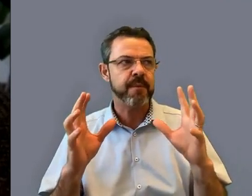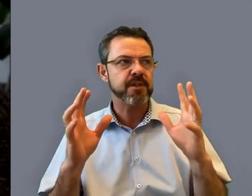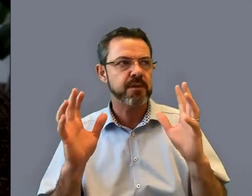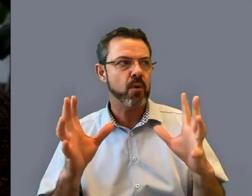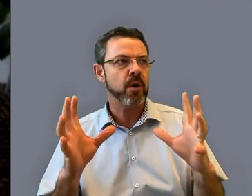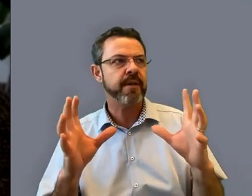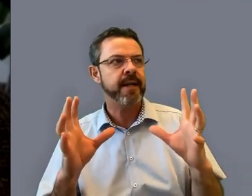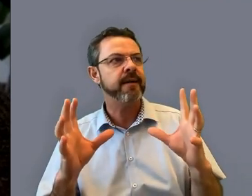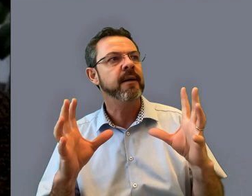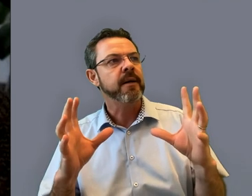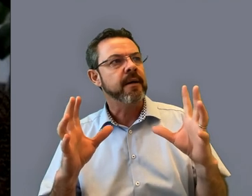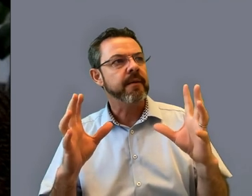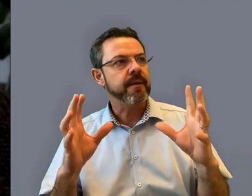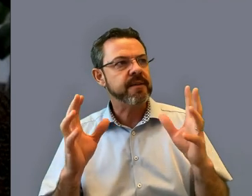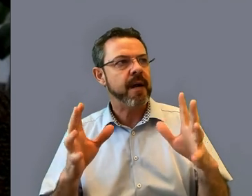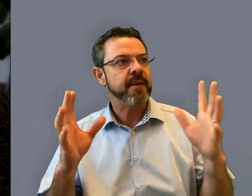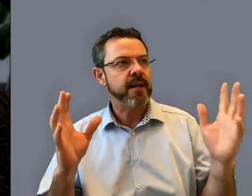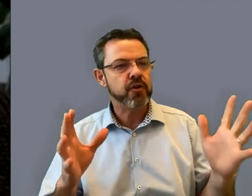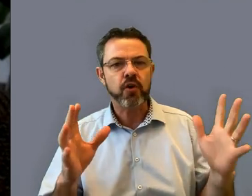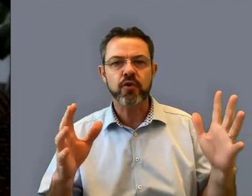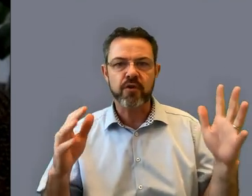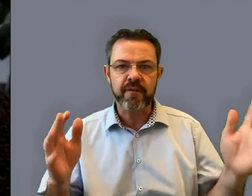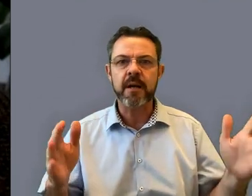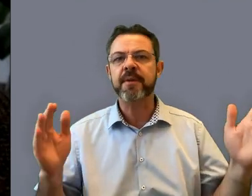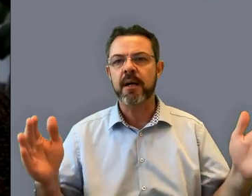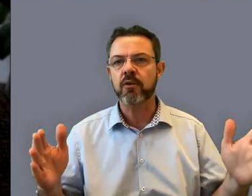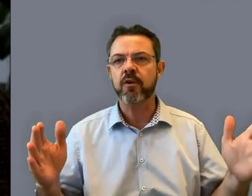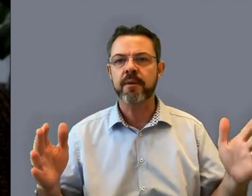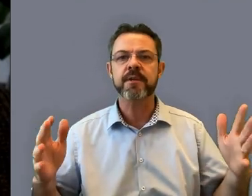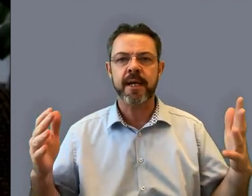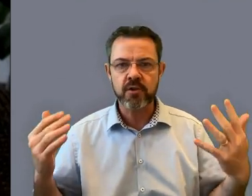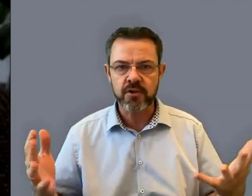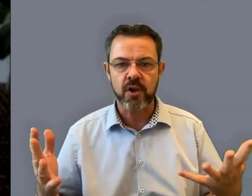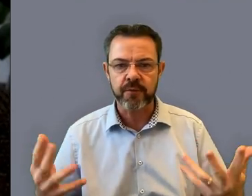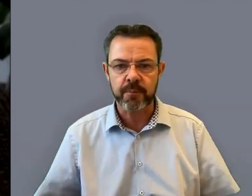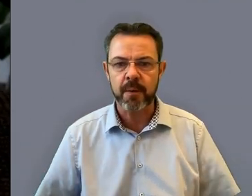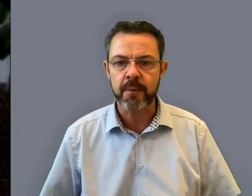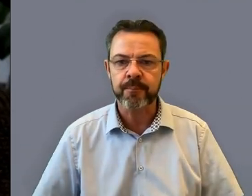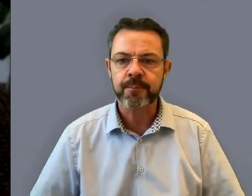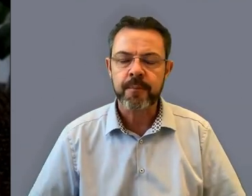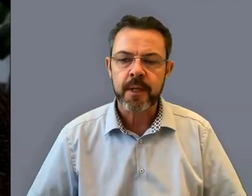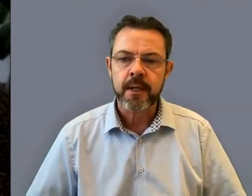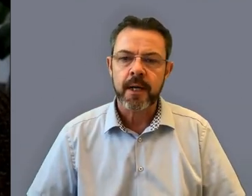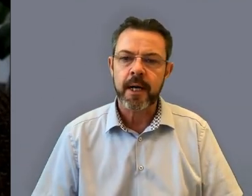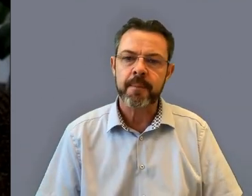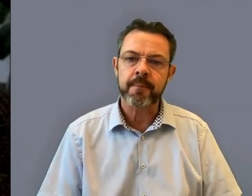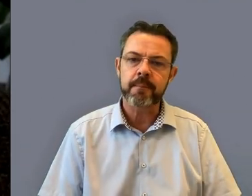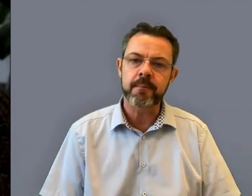is sometimes smaller than the time that it took you to develop the algorithms and actually solve the problem.